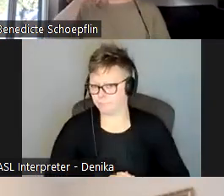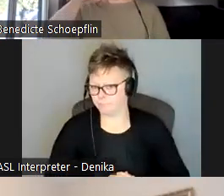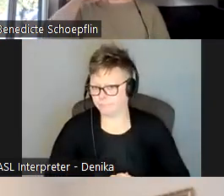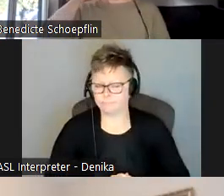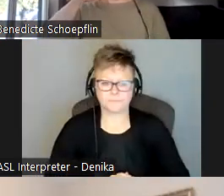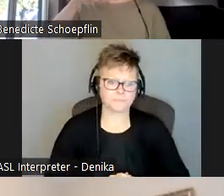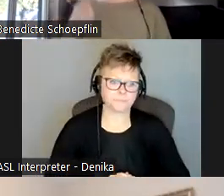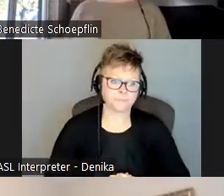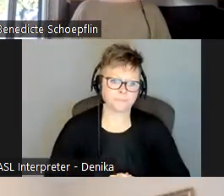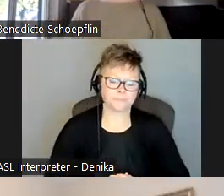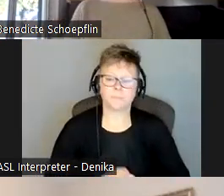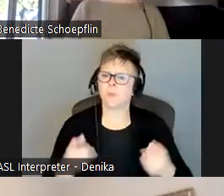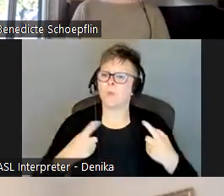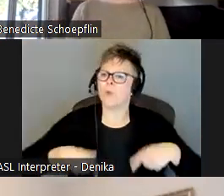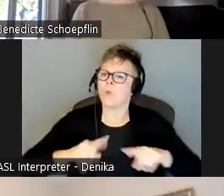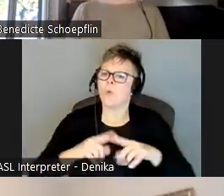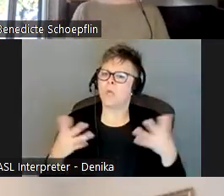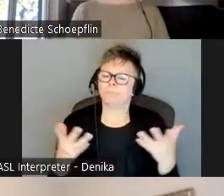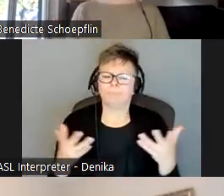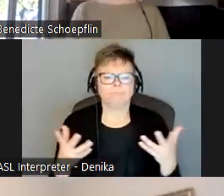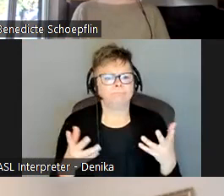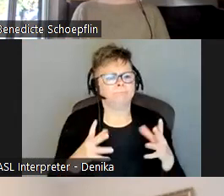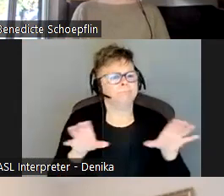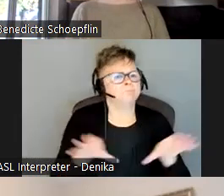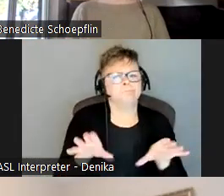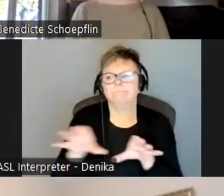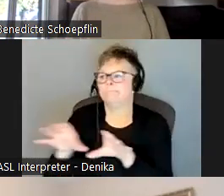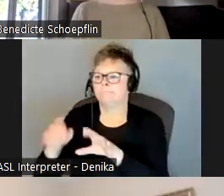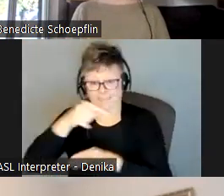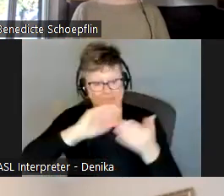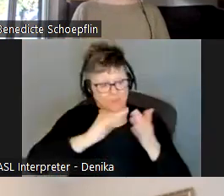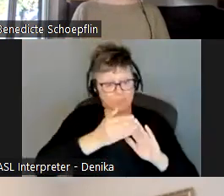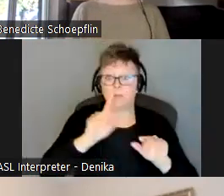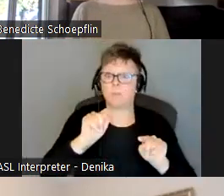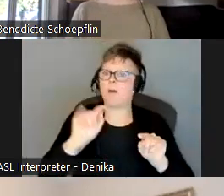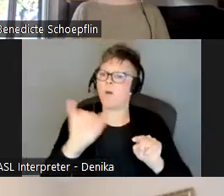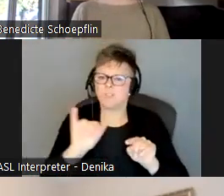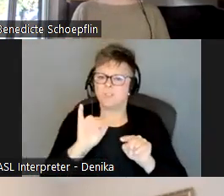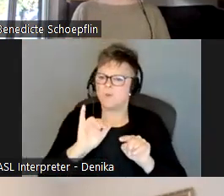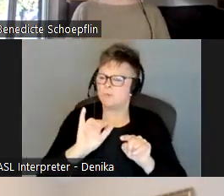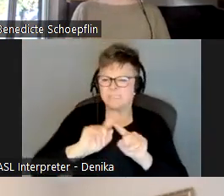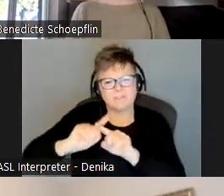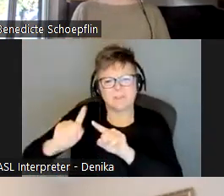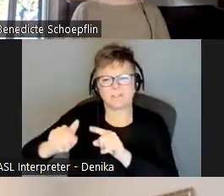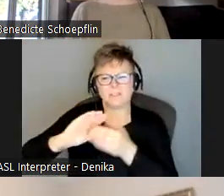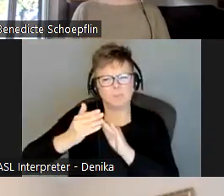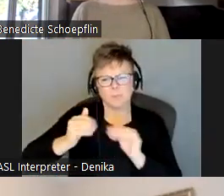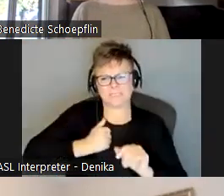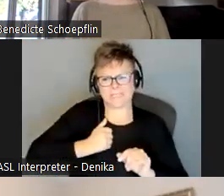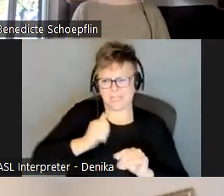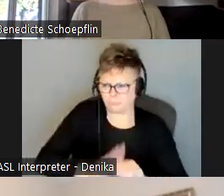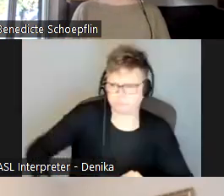do a lot of work in the communities, not only within our province, but across jurisdictions across Canada and beyond boundaries of,